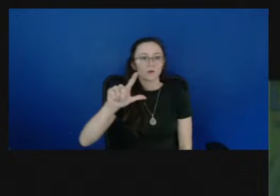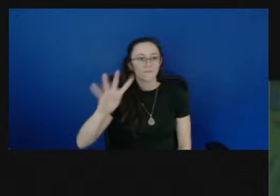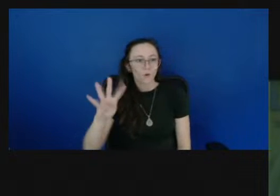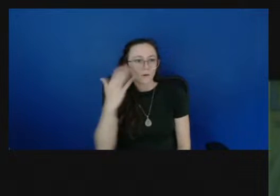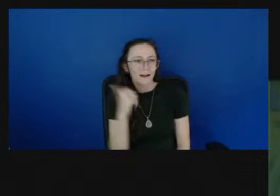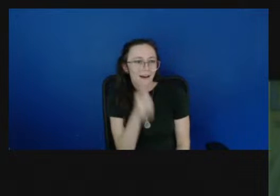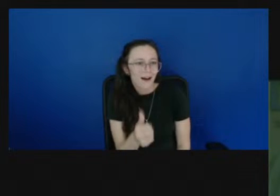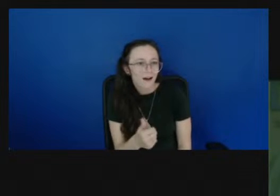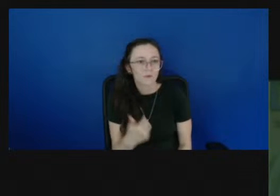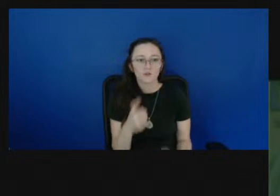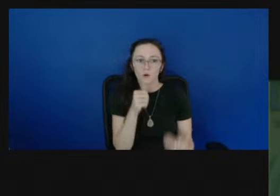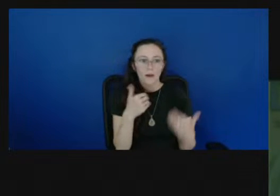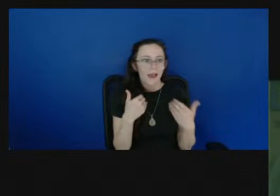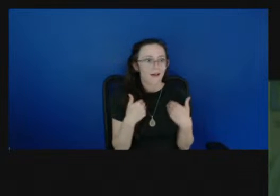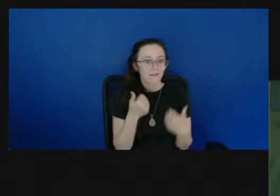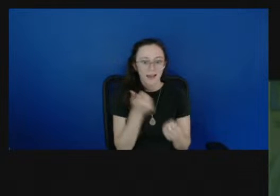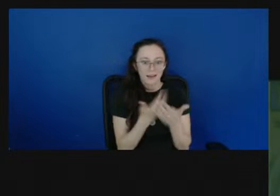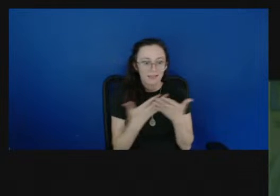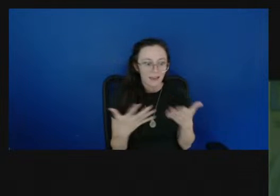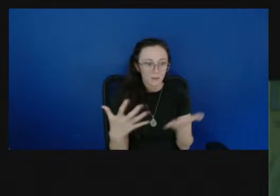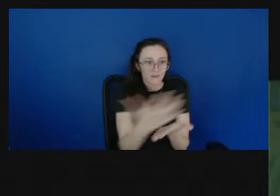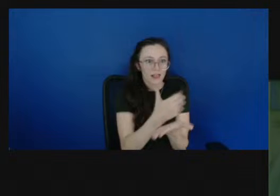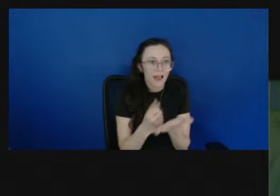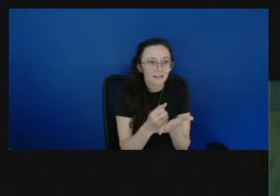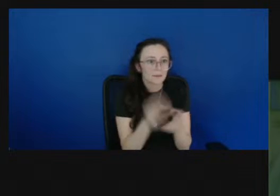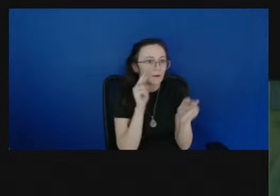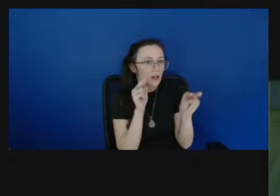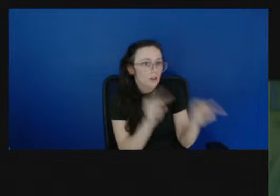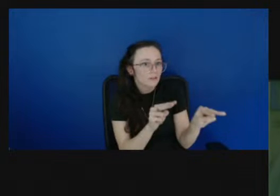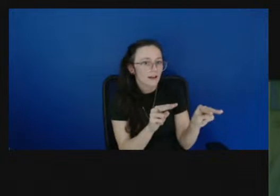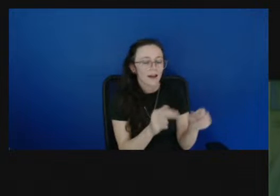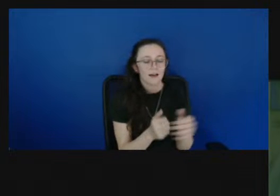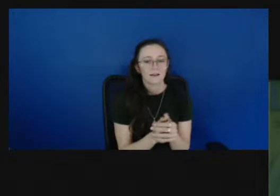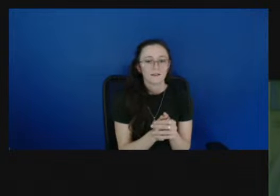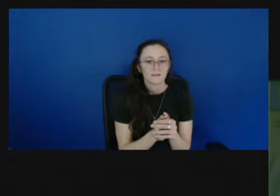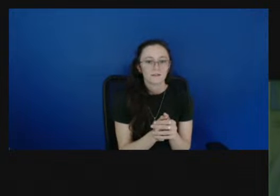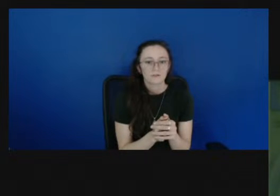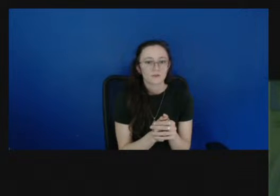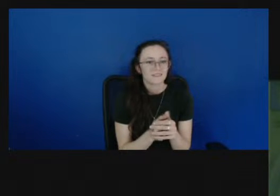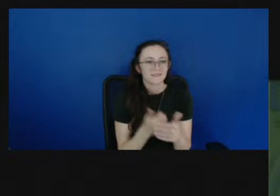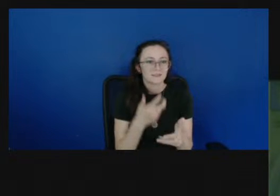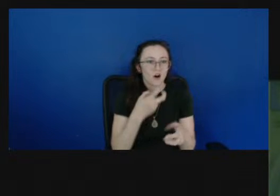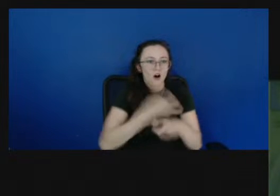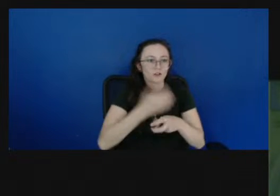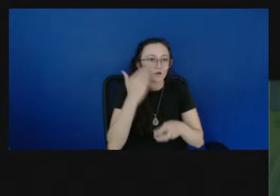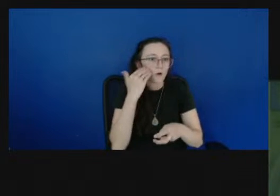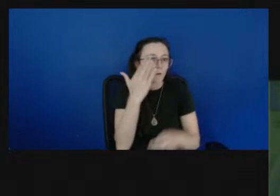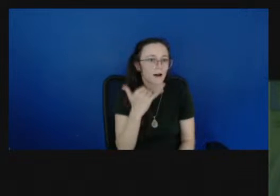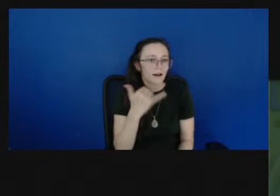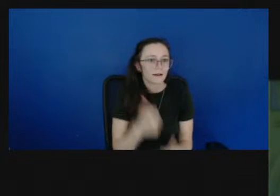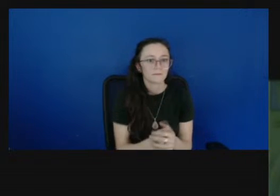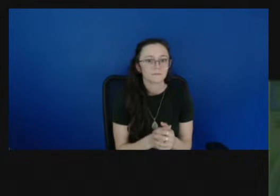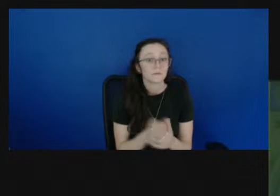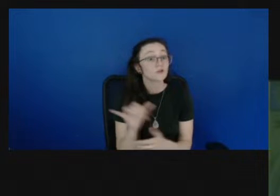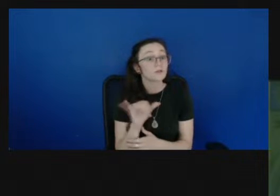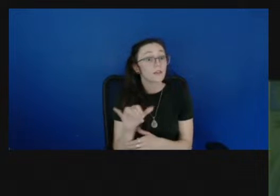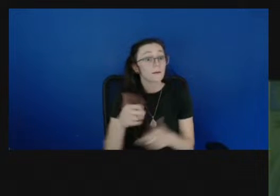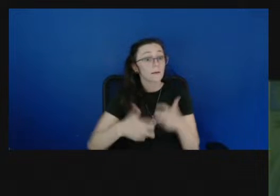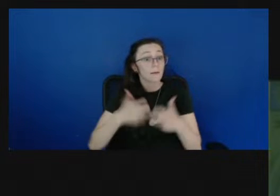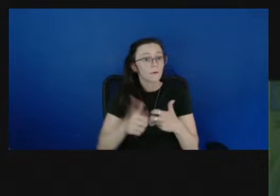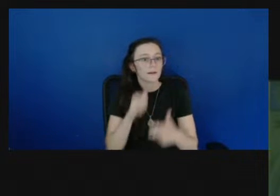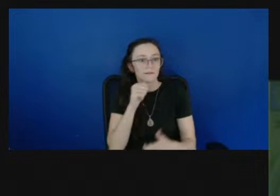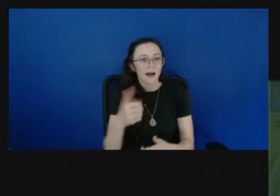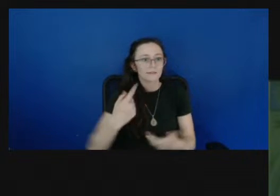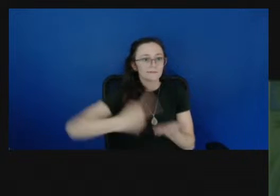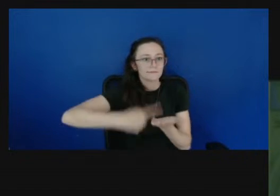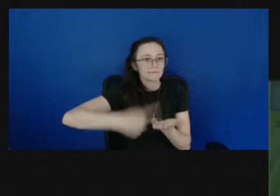samples to look at because there was no eruption, so it's kind of hard to evaluate why this happened. And then finally, there was another problem that we haven't really addressed, and that is that